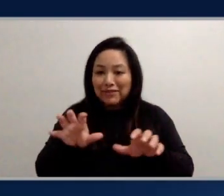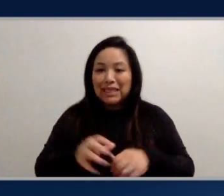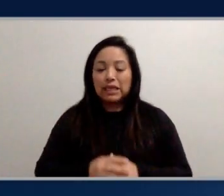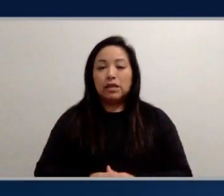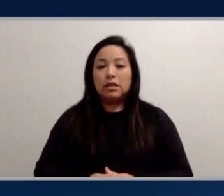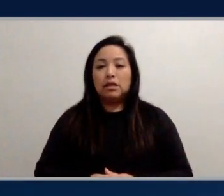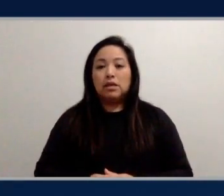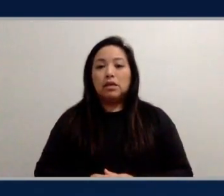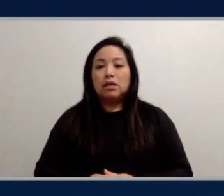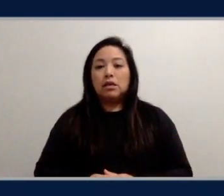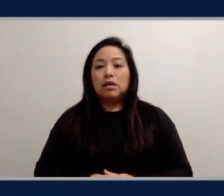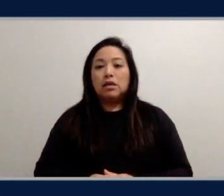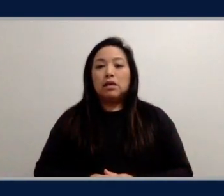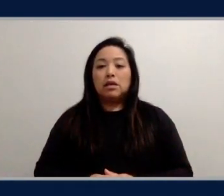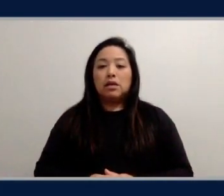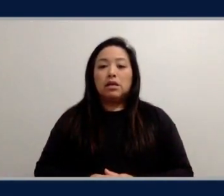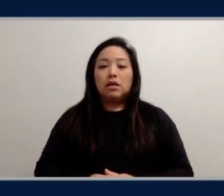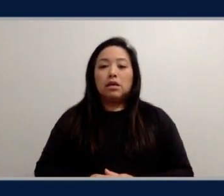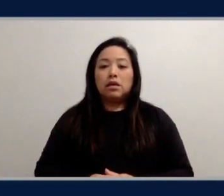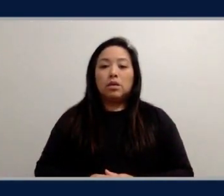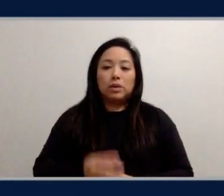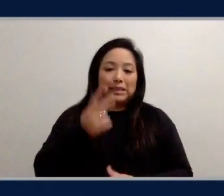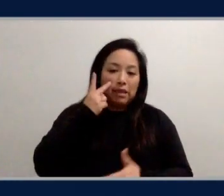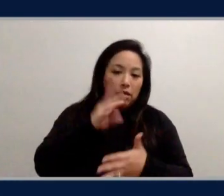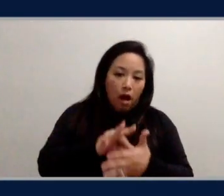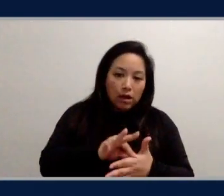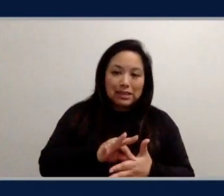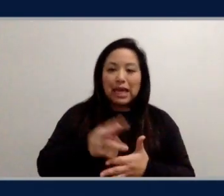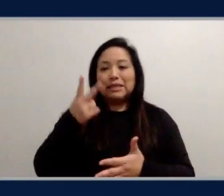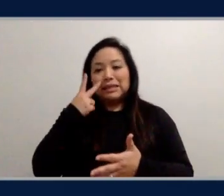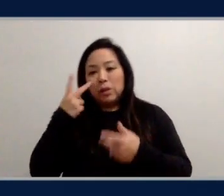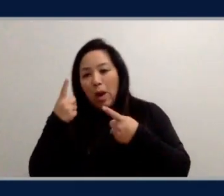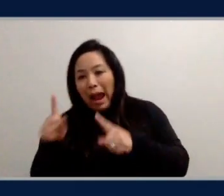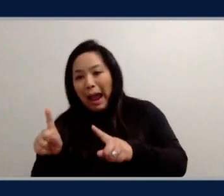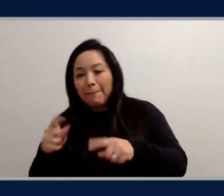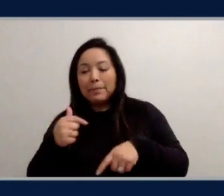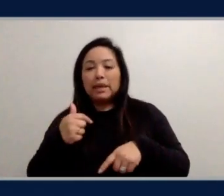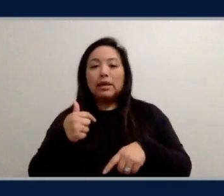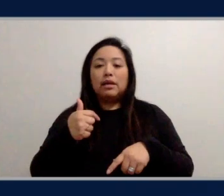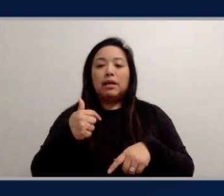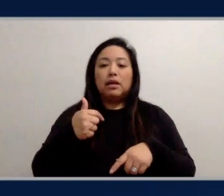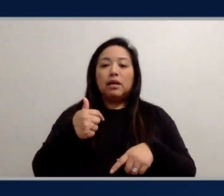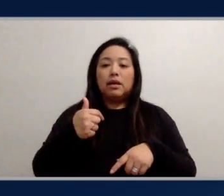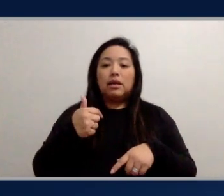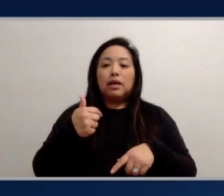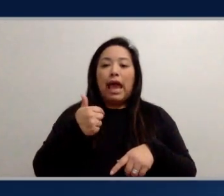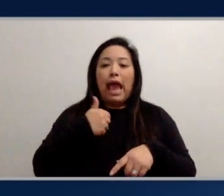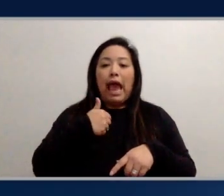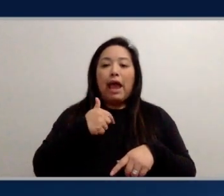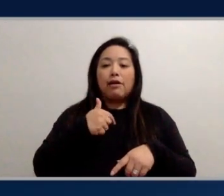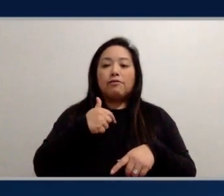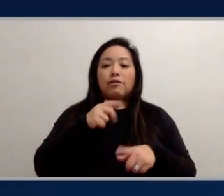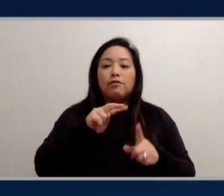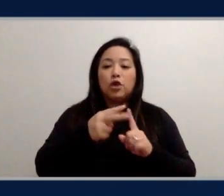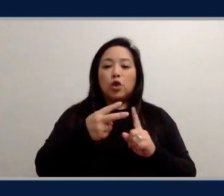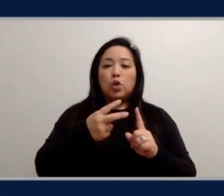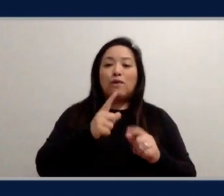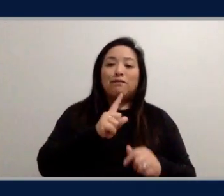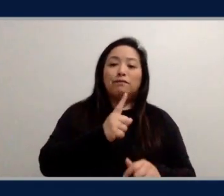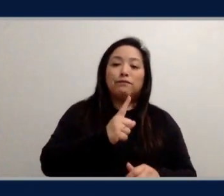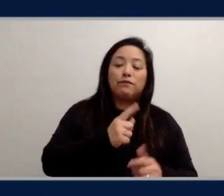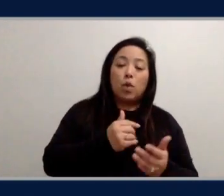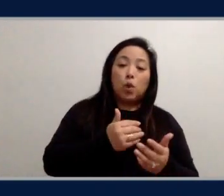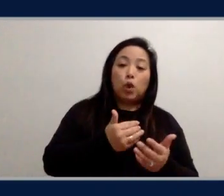the context, then on the right side, okay, what actually happened? And you can view it newest first or oldest first. I like to start with newest first